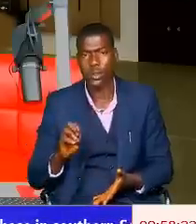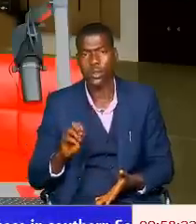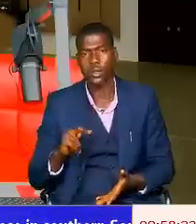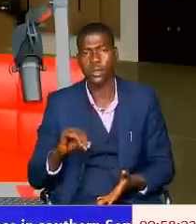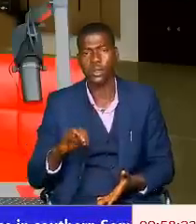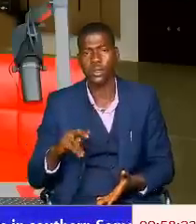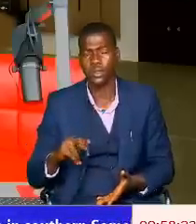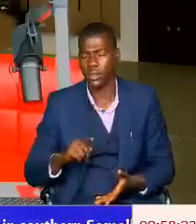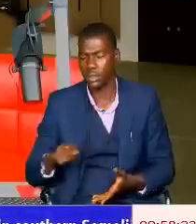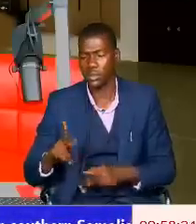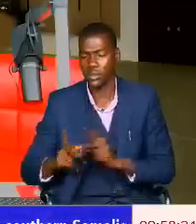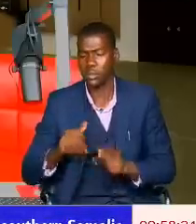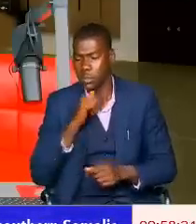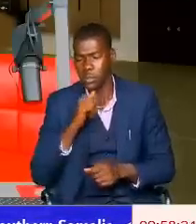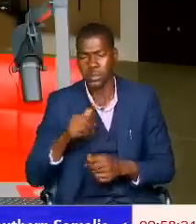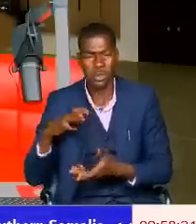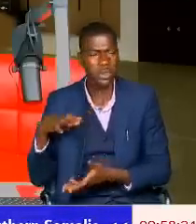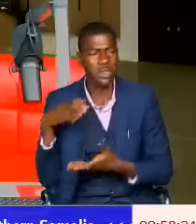deliver